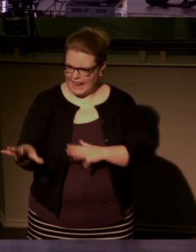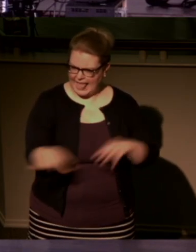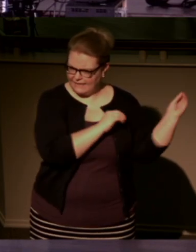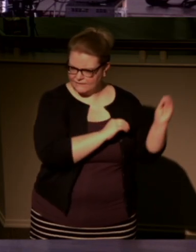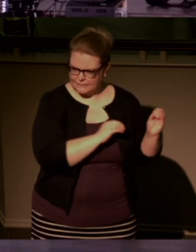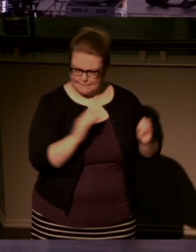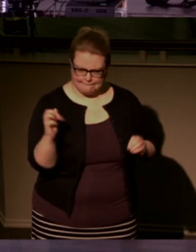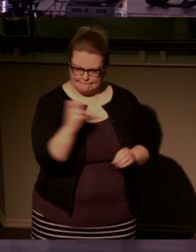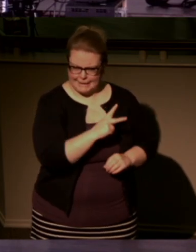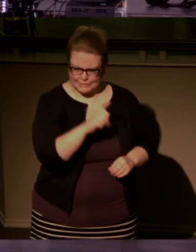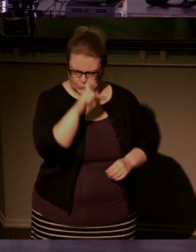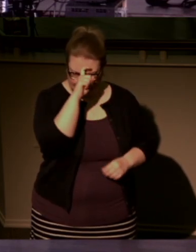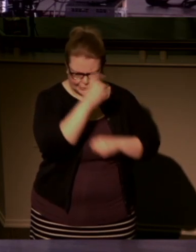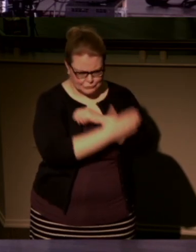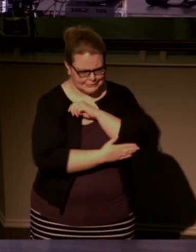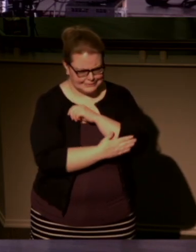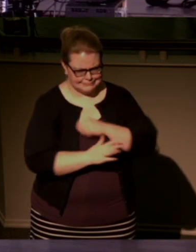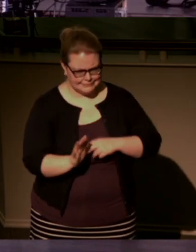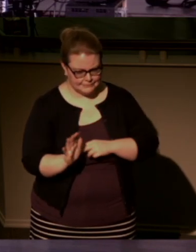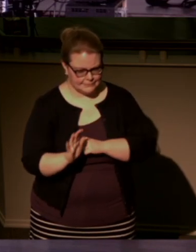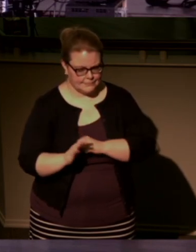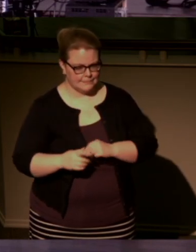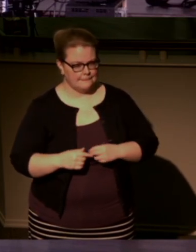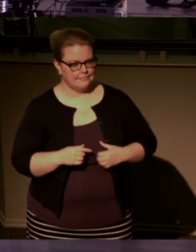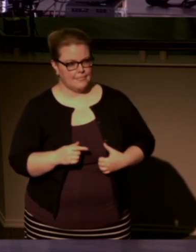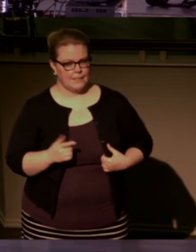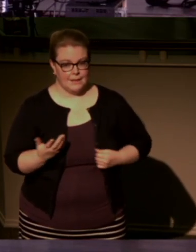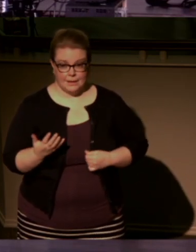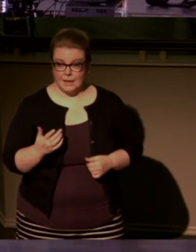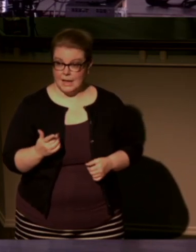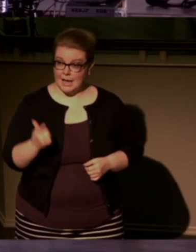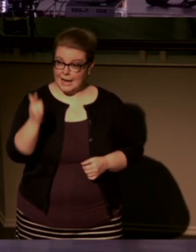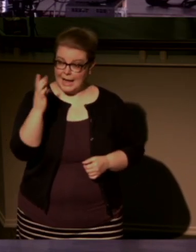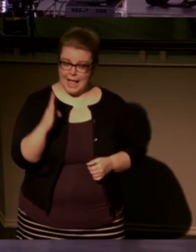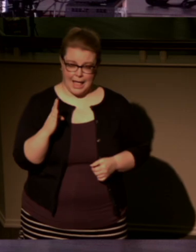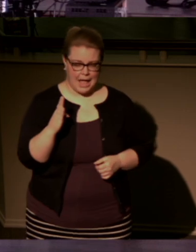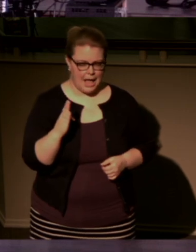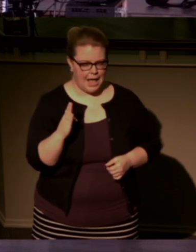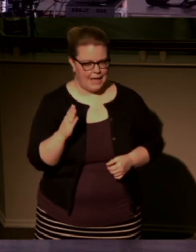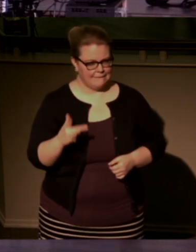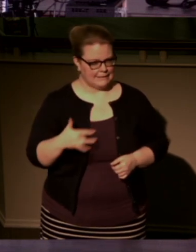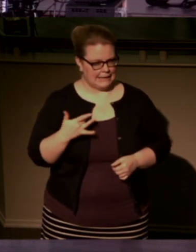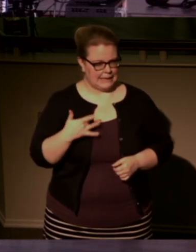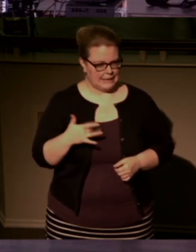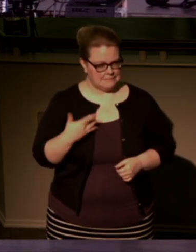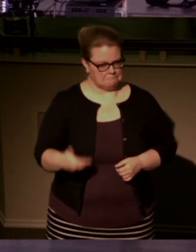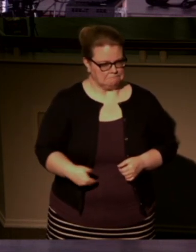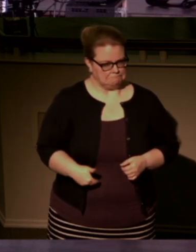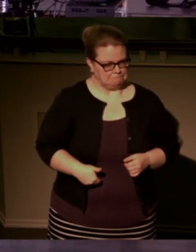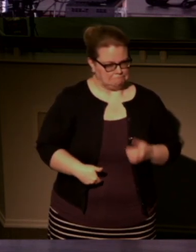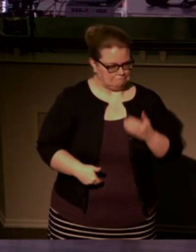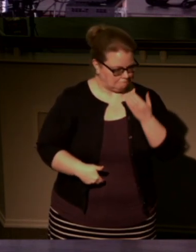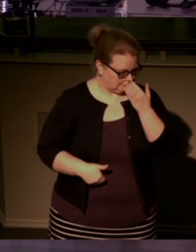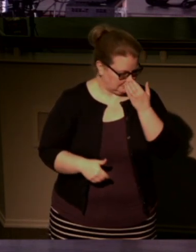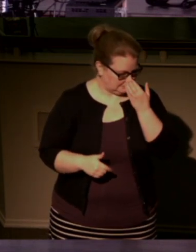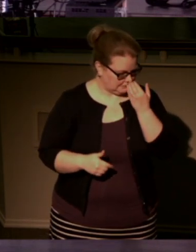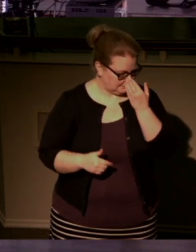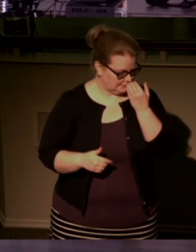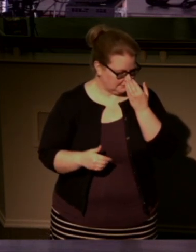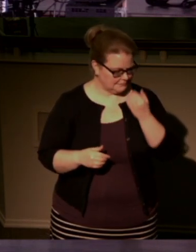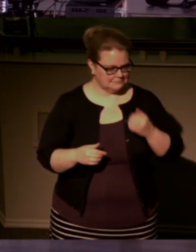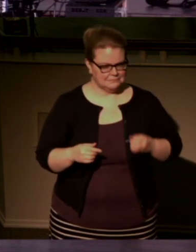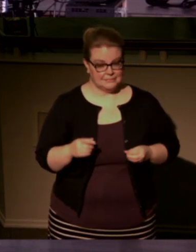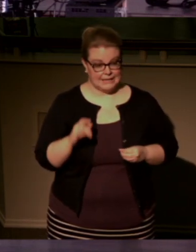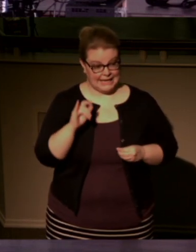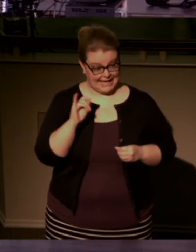God suspects, I don't think God has to suspect anything, but we'll just use the human expression. God